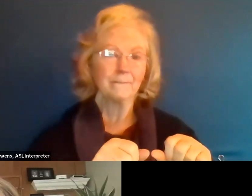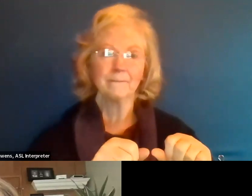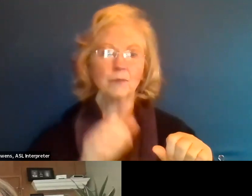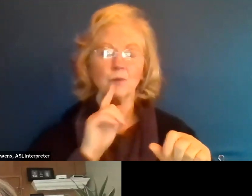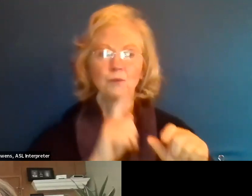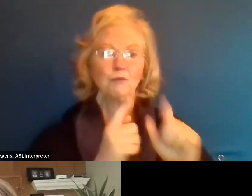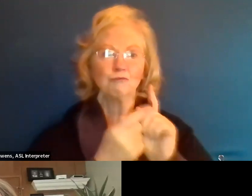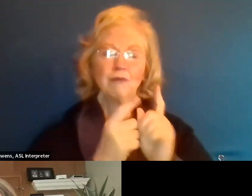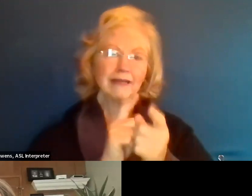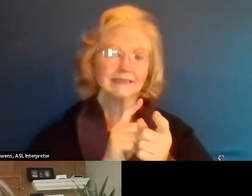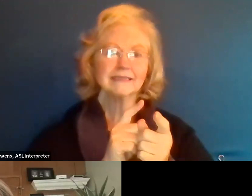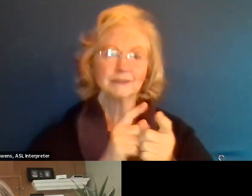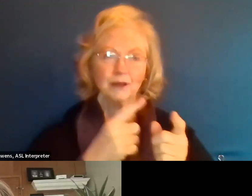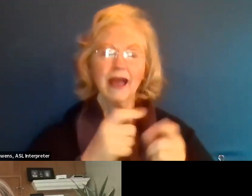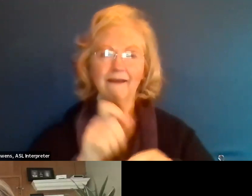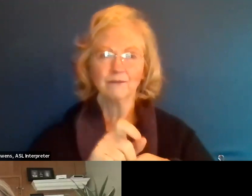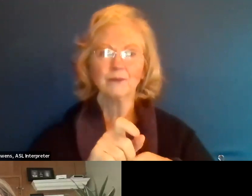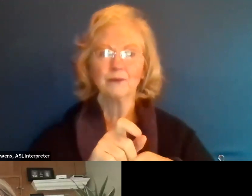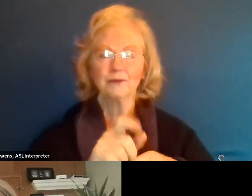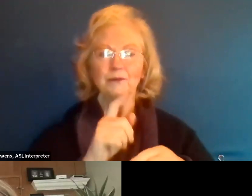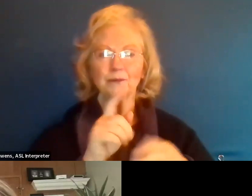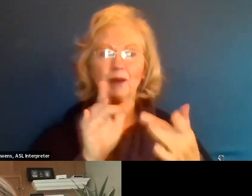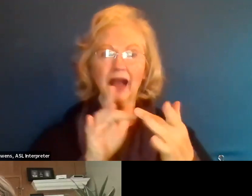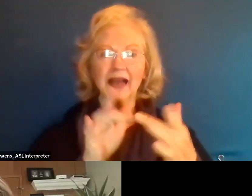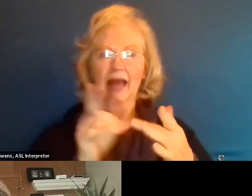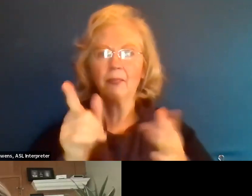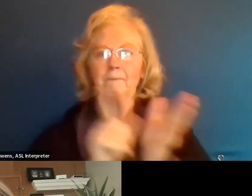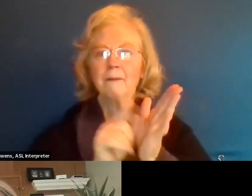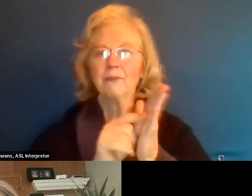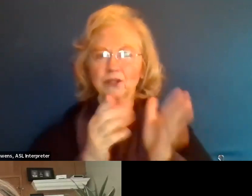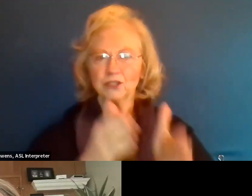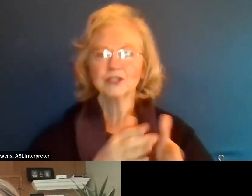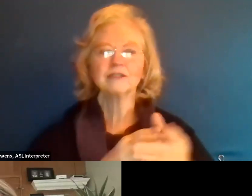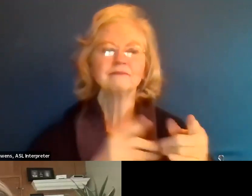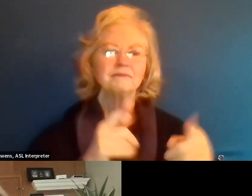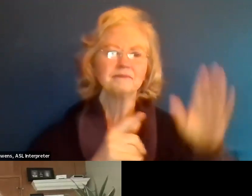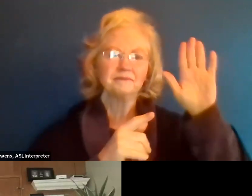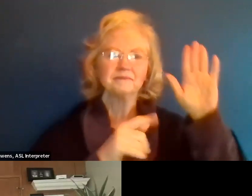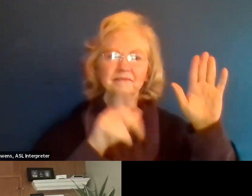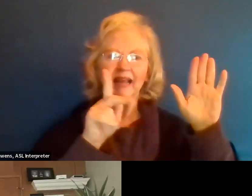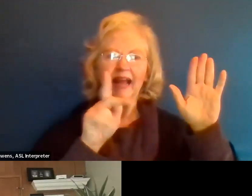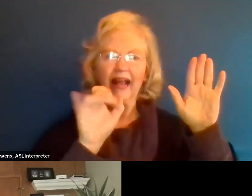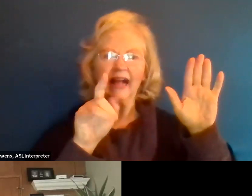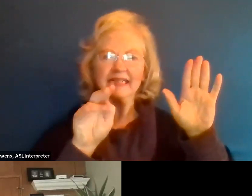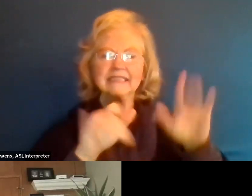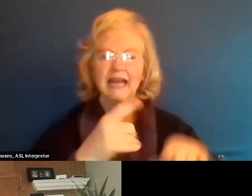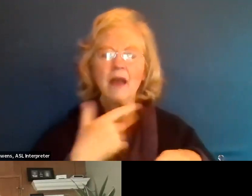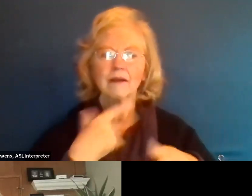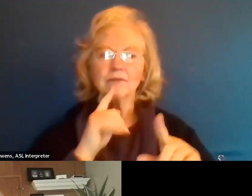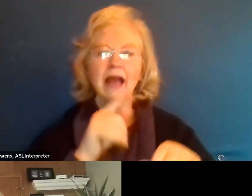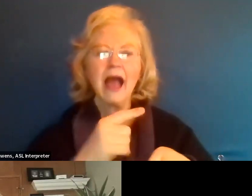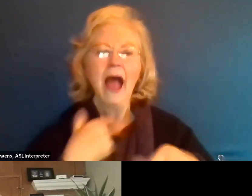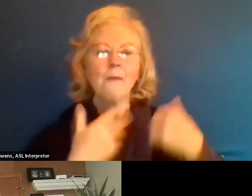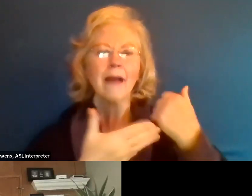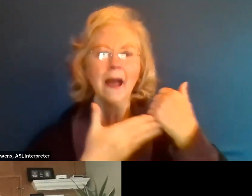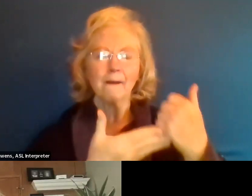translate that. You'd have to really contact the publisher. Yeah, Ken, I was going to say this in the chat, but definitely happy to follow